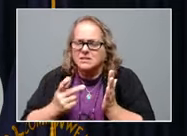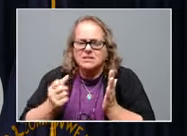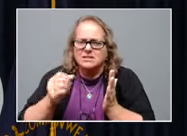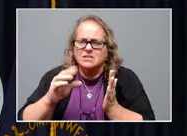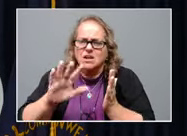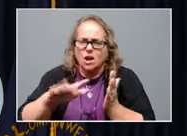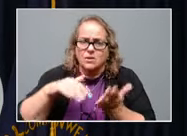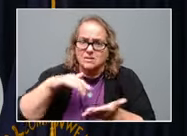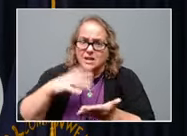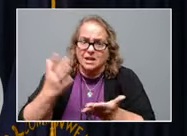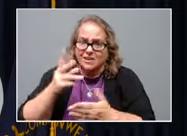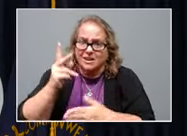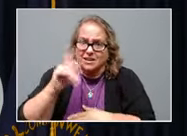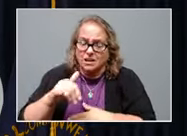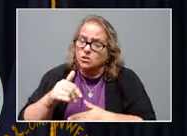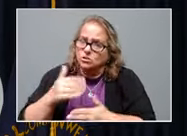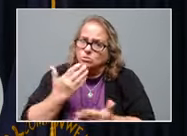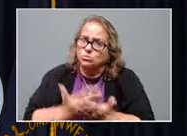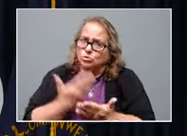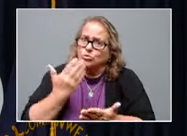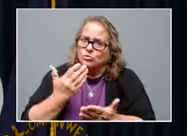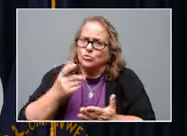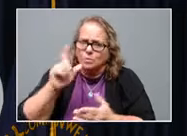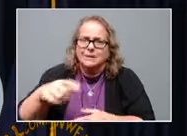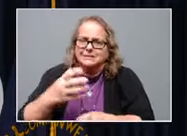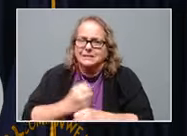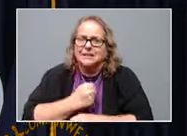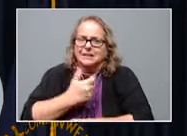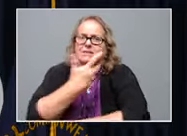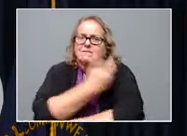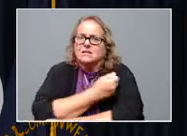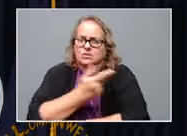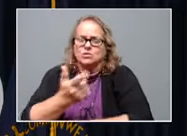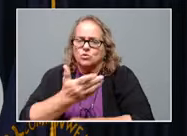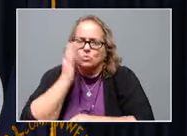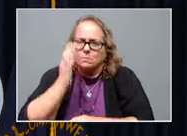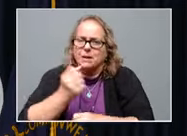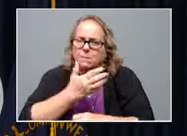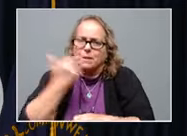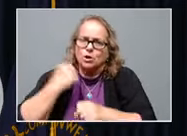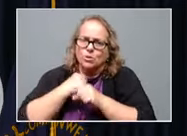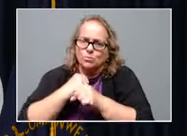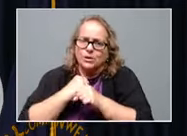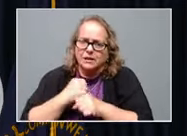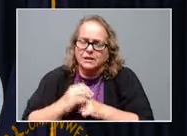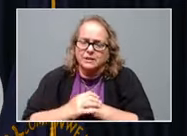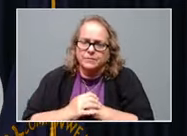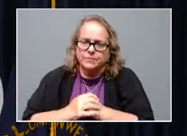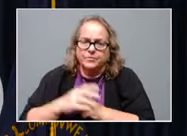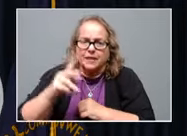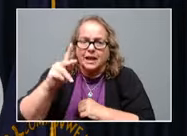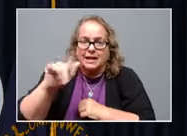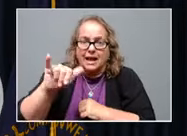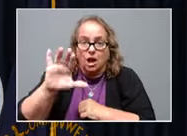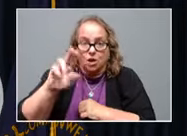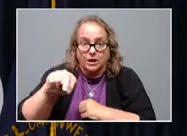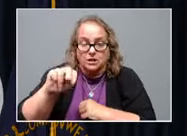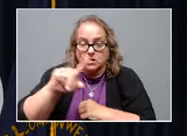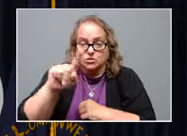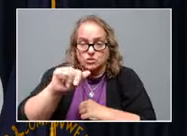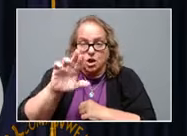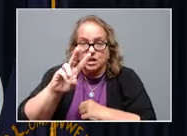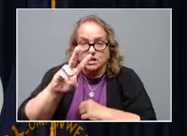vaccinated. And that way you are better protected. Karen Czar, WUKY.